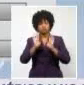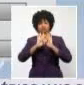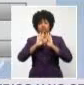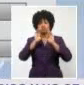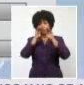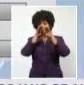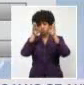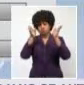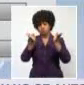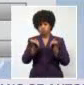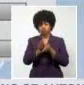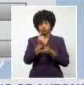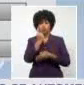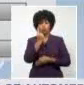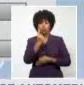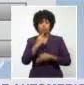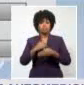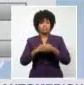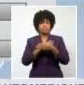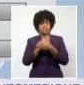81,617 cases of the disease.